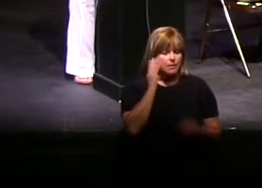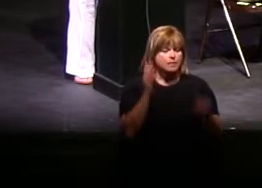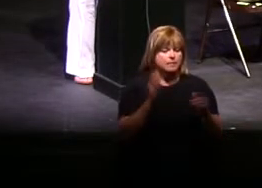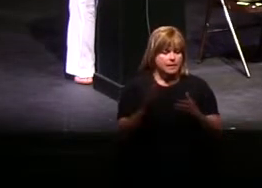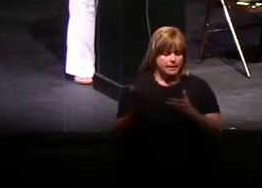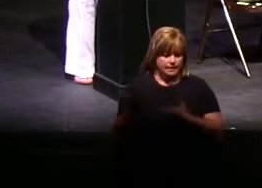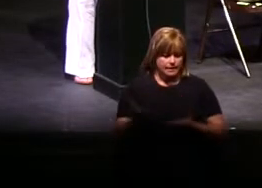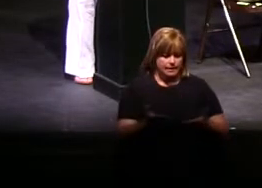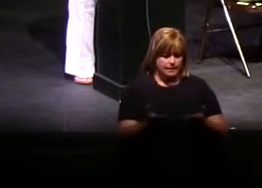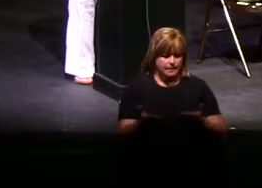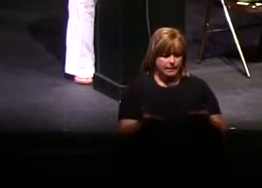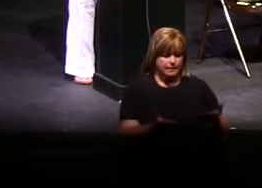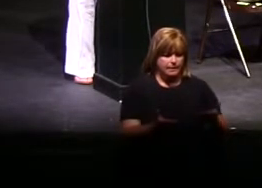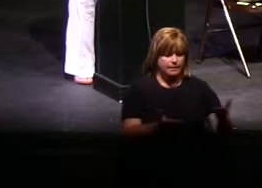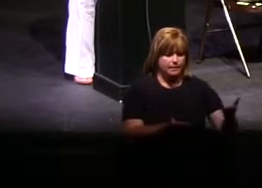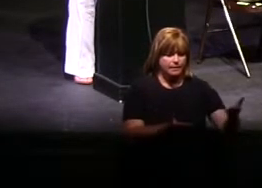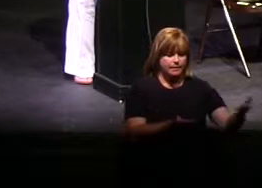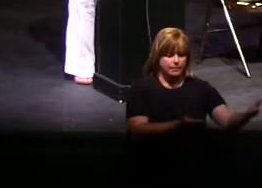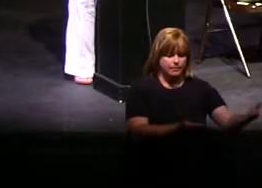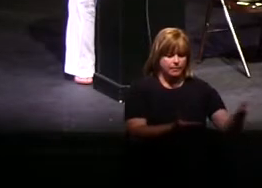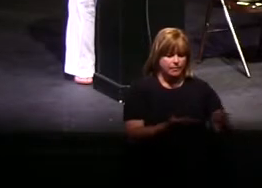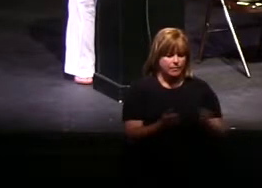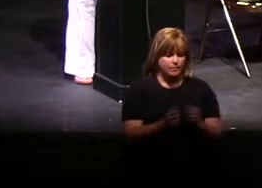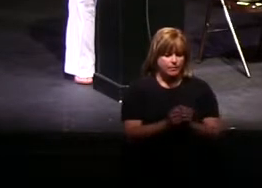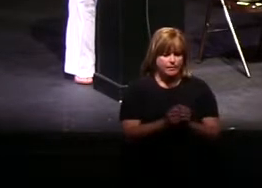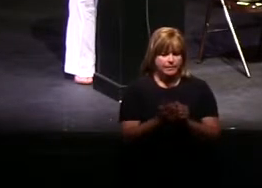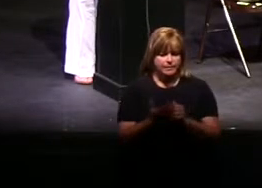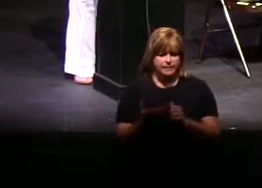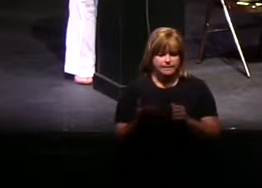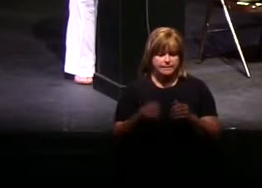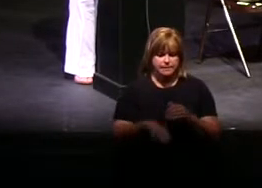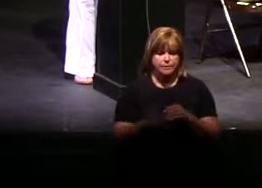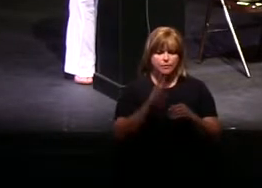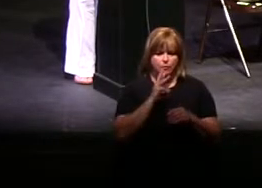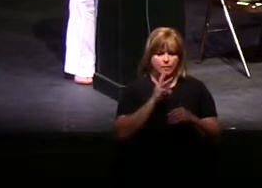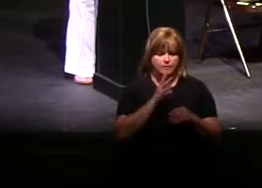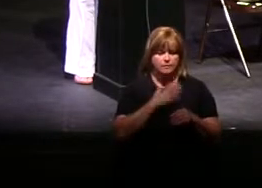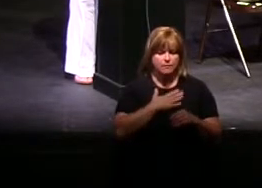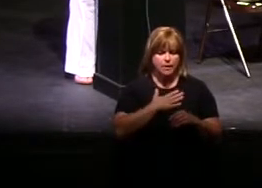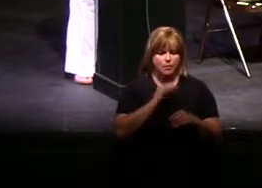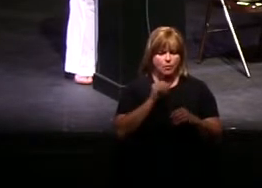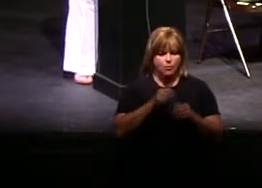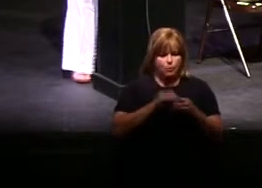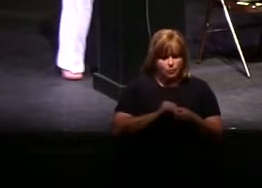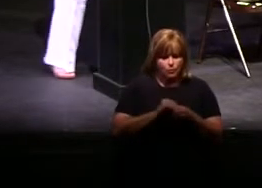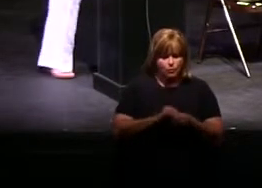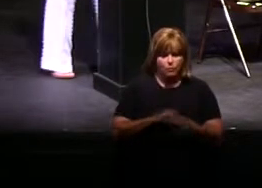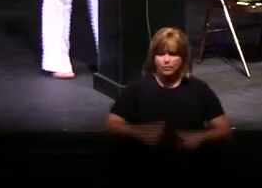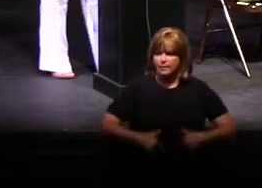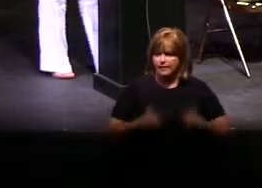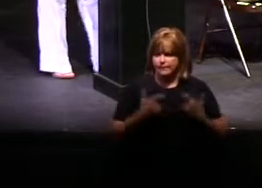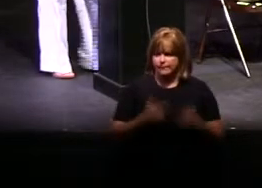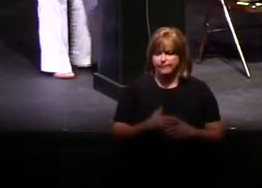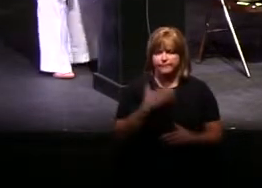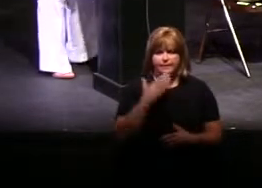carried along by the swiftly moving waters of my own life. Thank you.